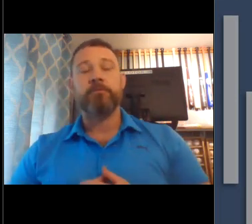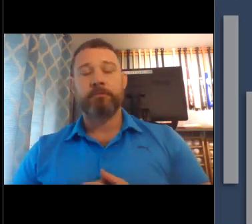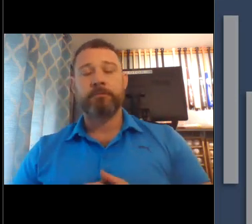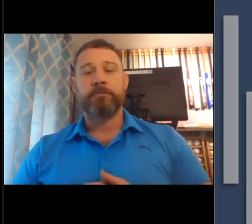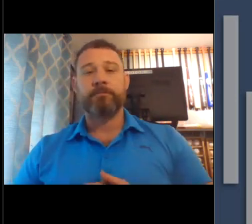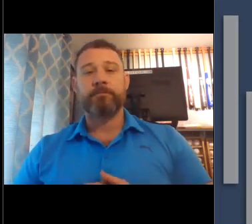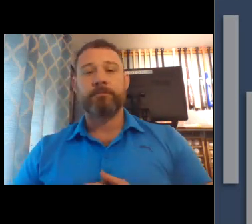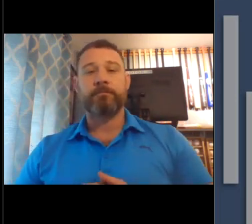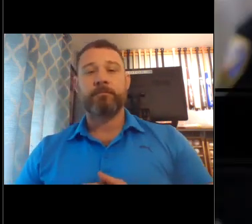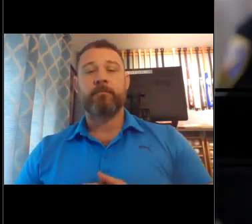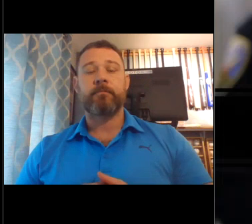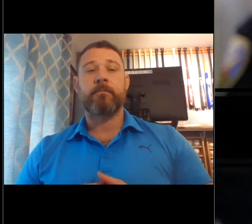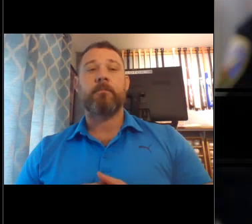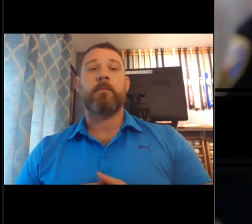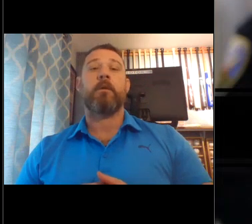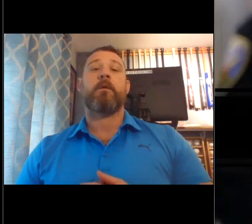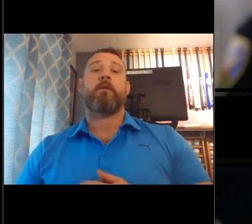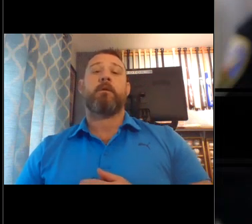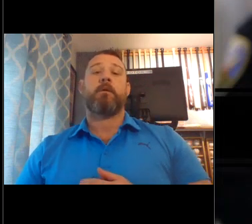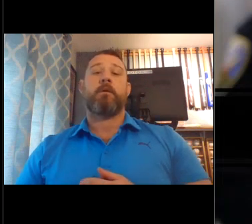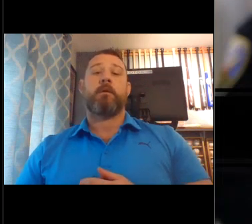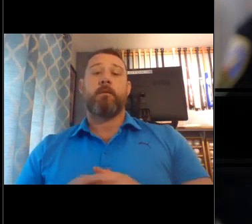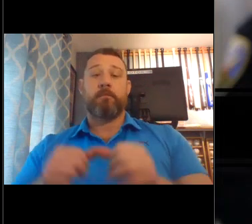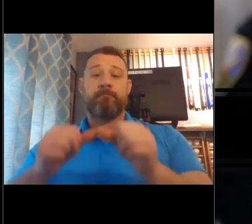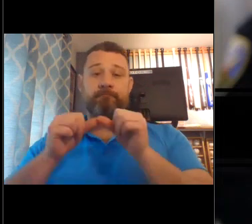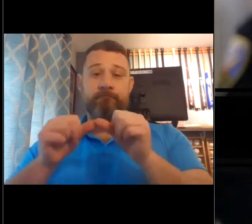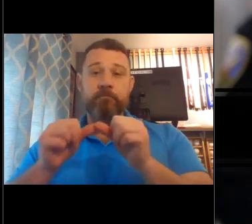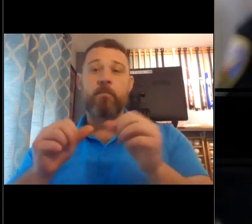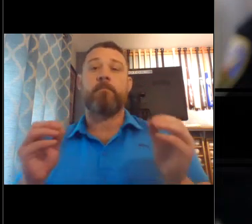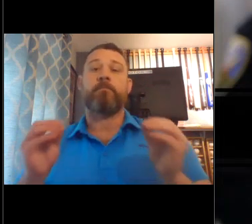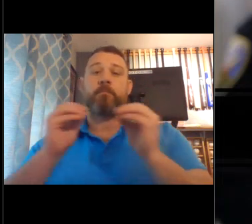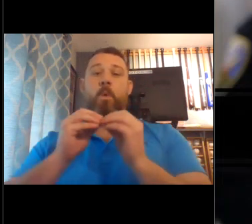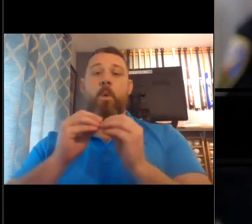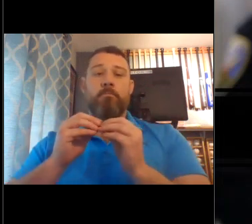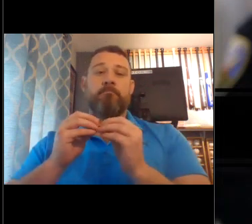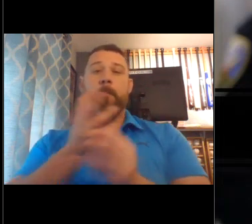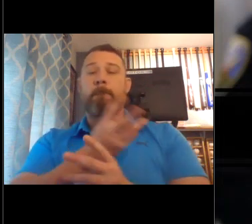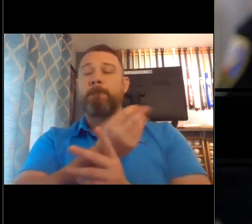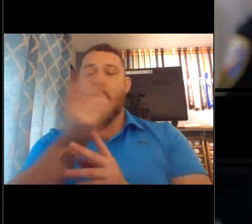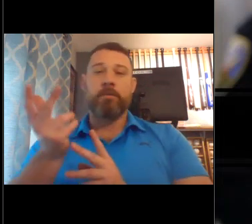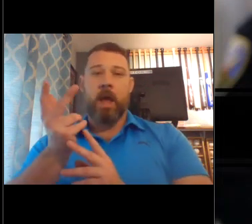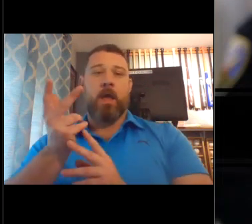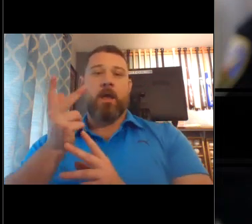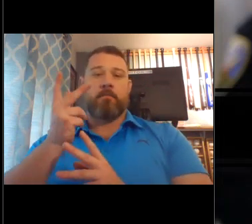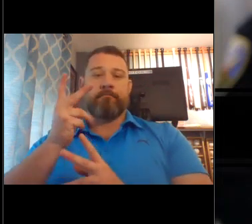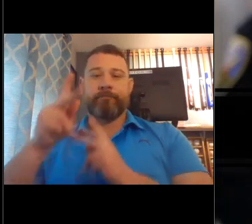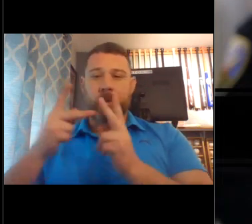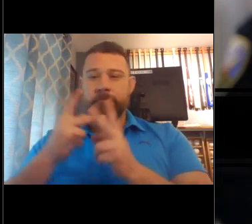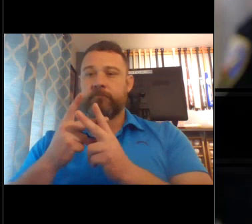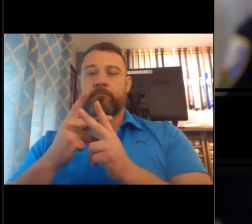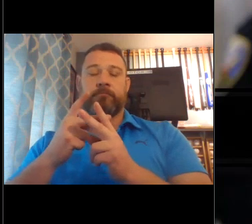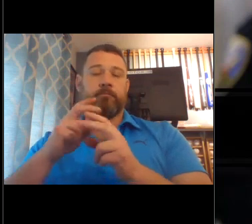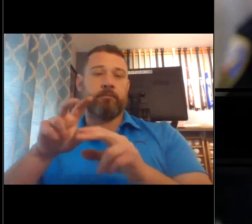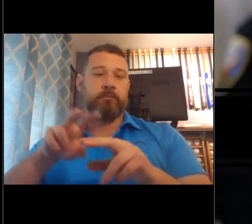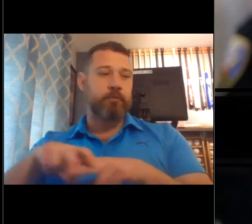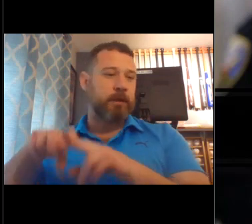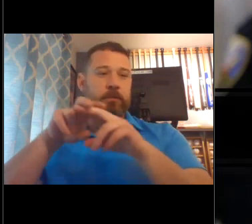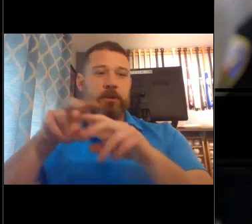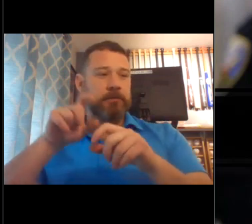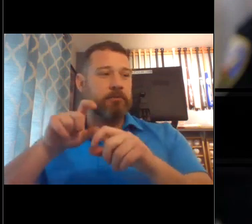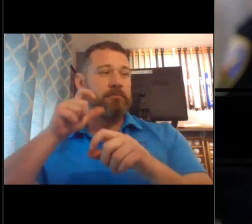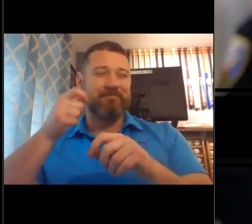In keeping with the theme of a more efficient multimodal transportation system, we'll also hear today from Brian Kelly on the latest